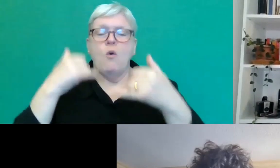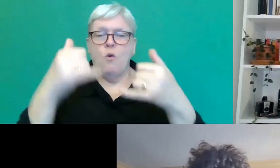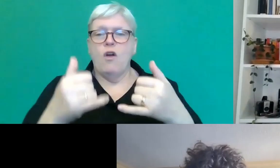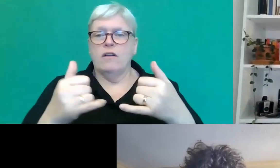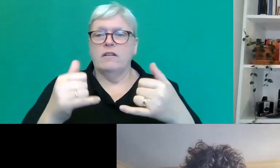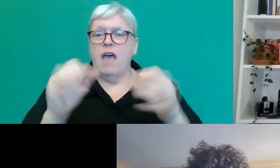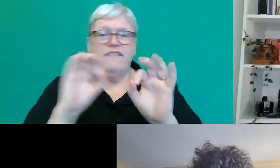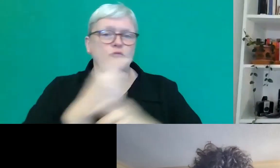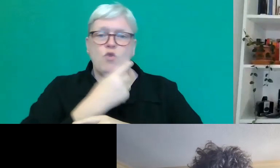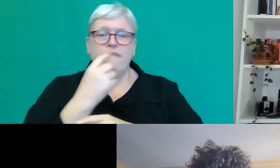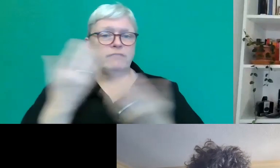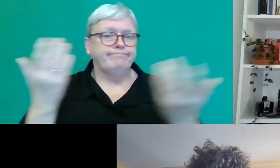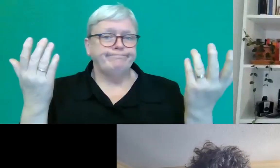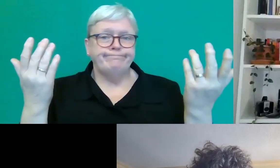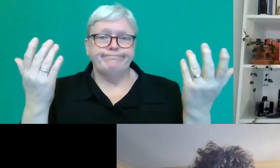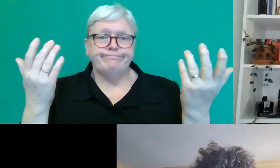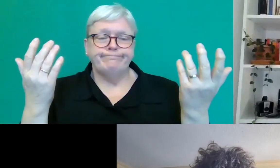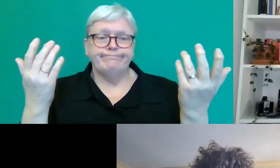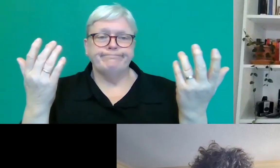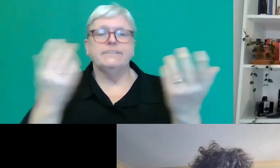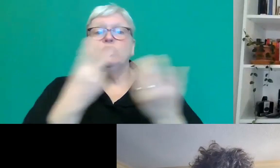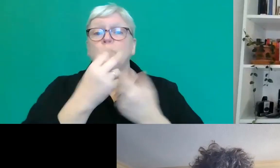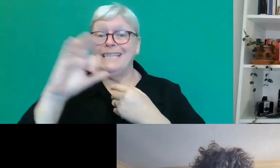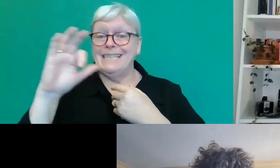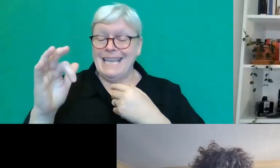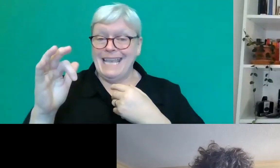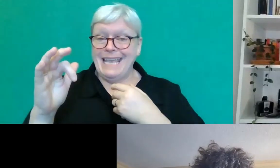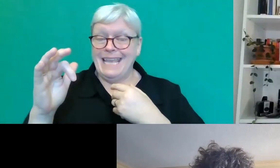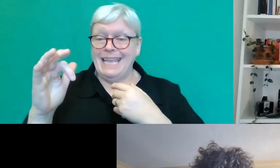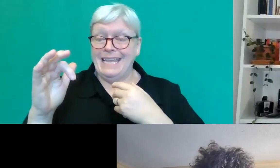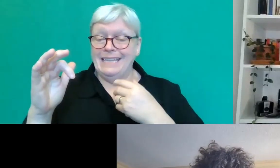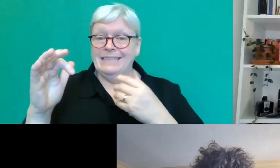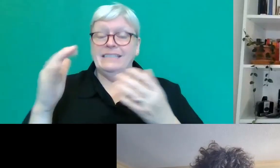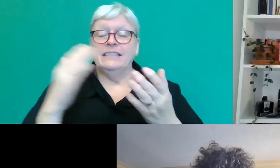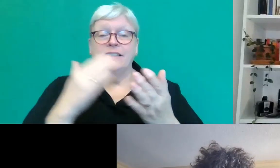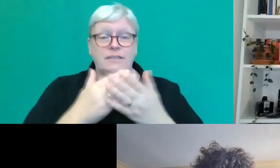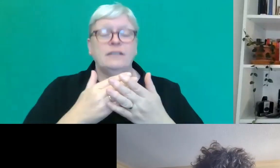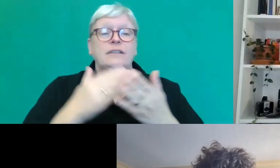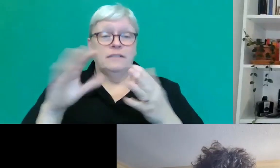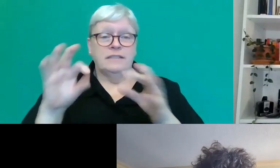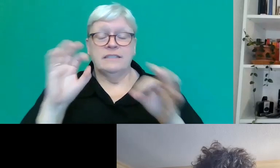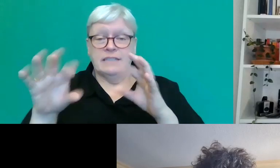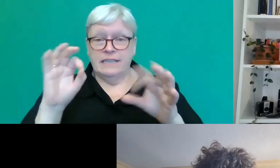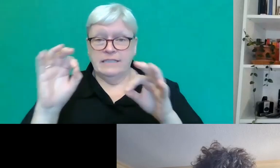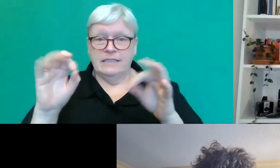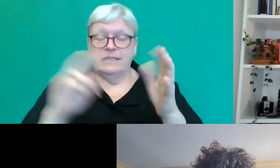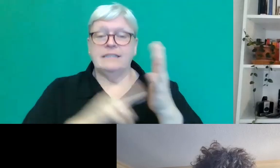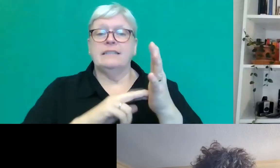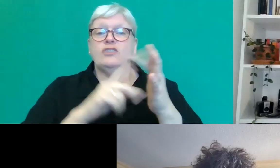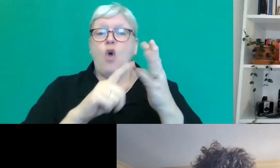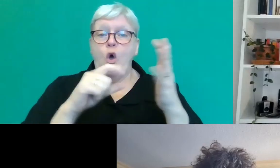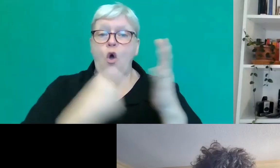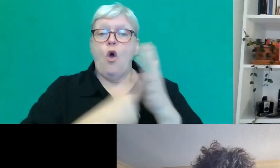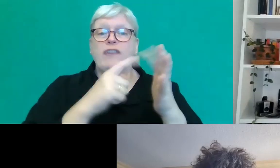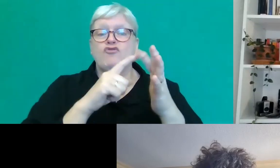it. In 2010, Michael co-founded the prize-winning literary collective Nói Riki, which has produced many shows